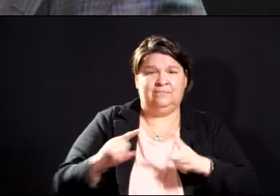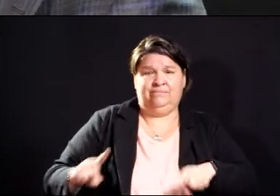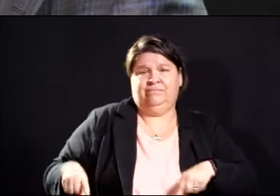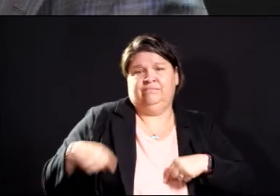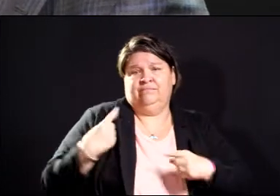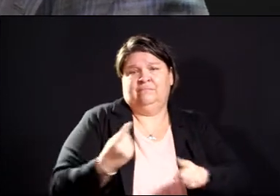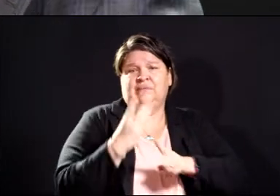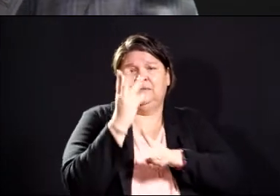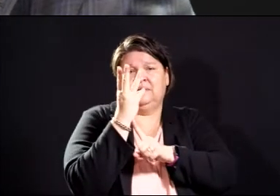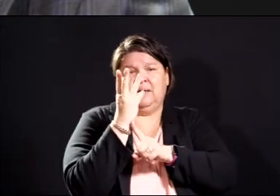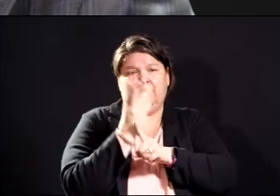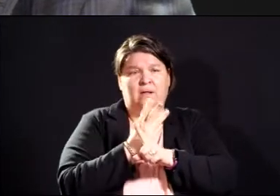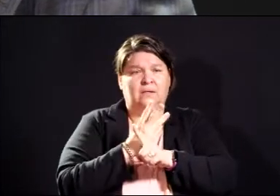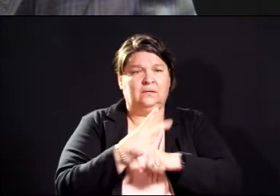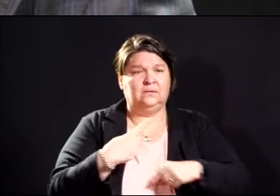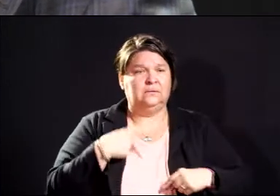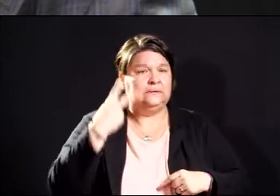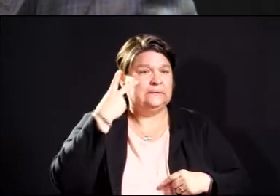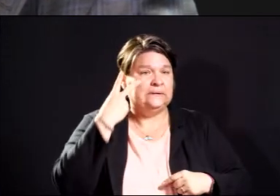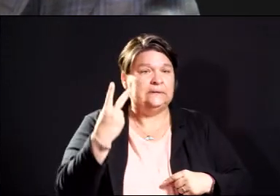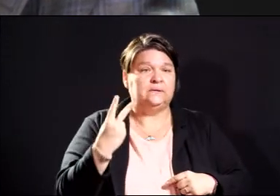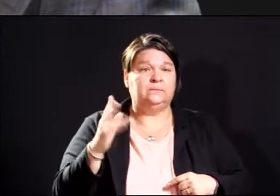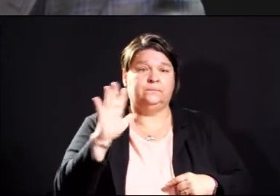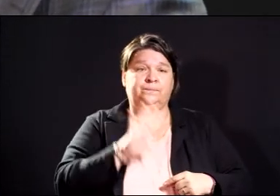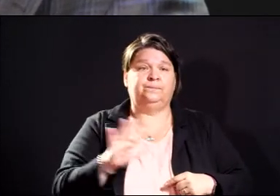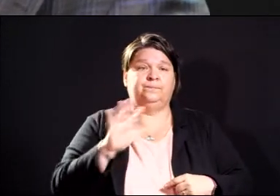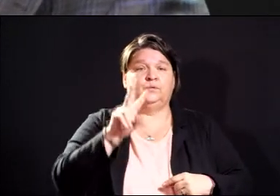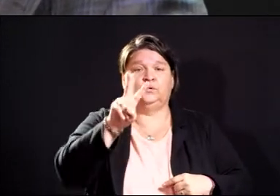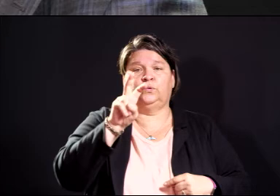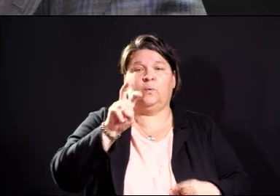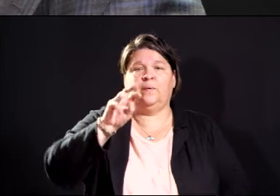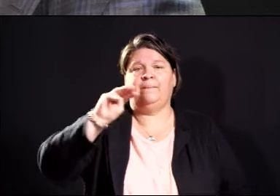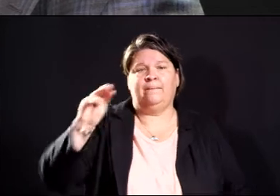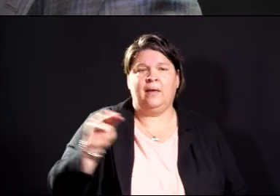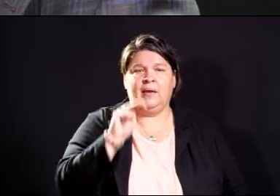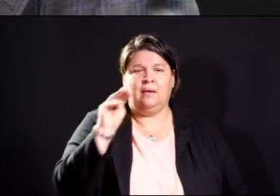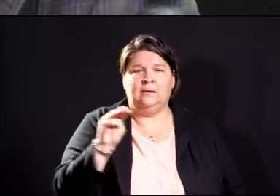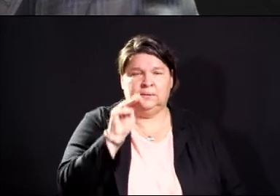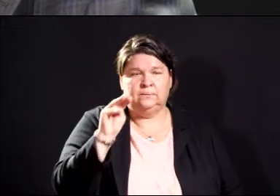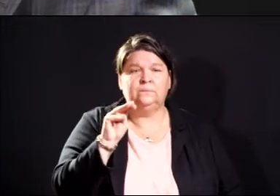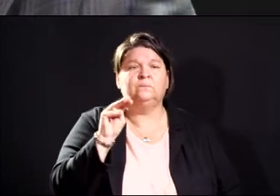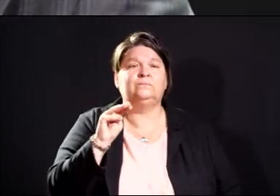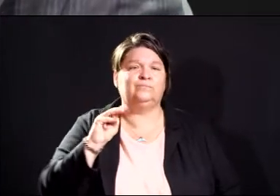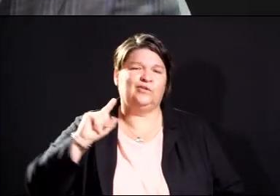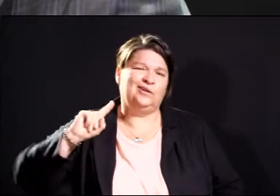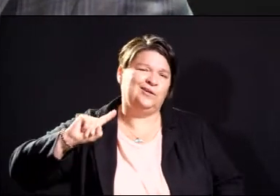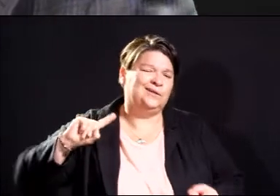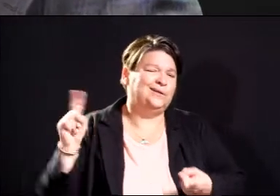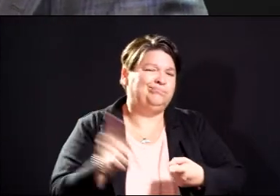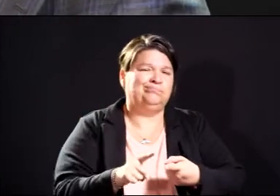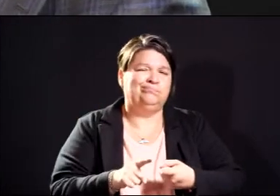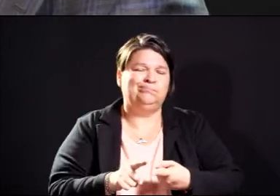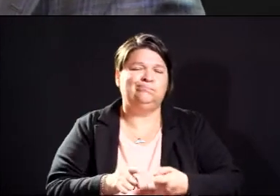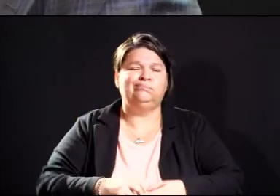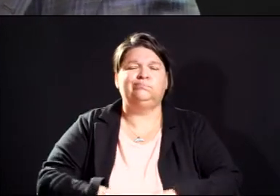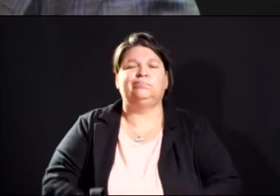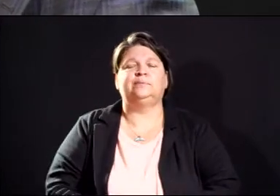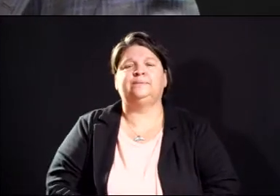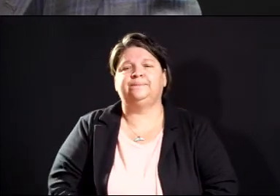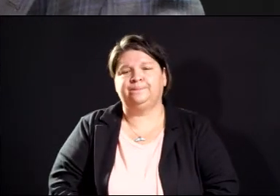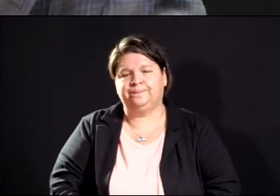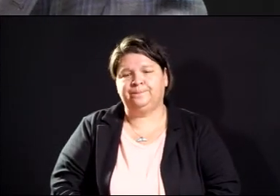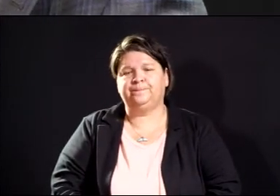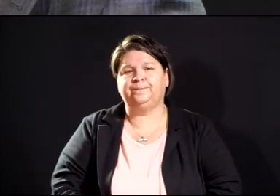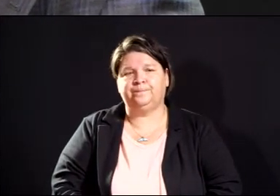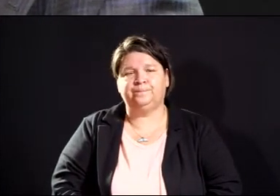going to see approximately $200 million less in revenues to the airport. But we're fortunate, and again, I thank